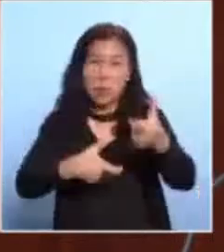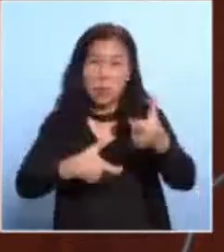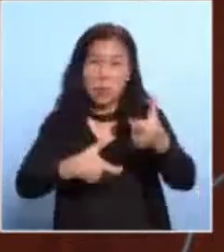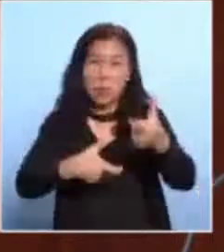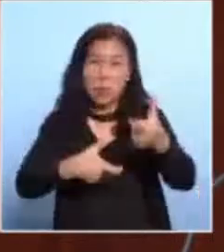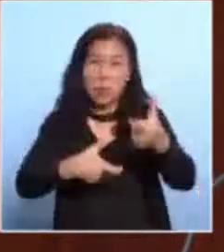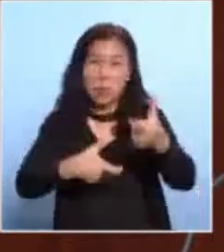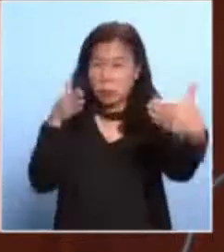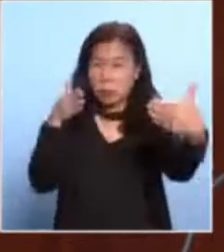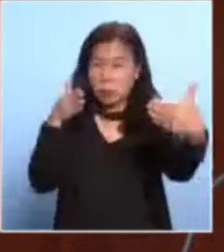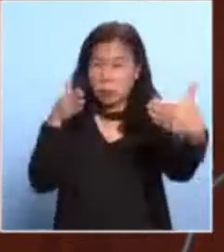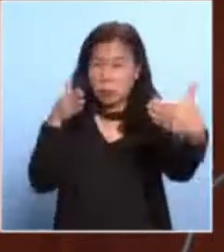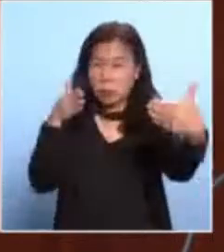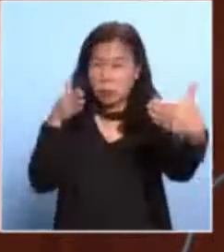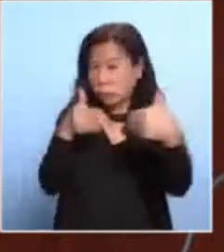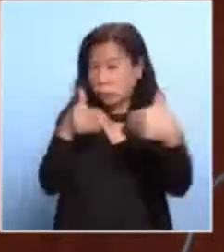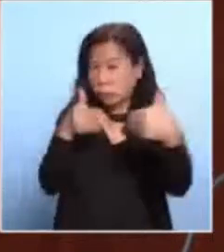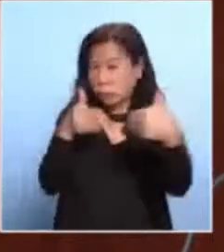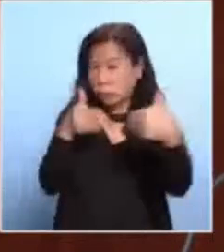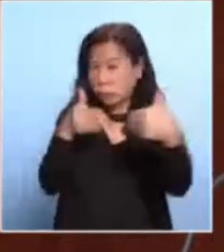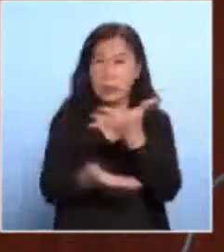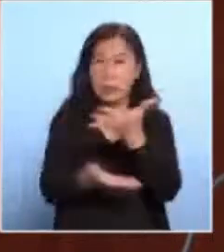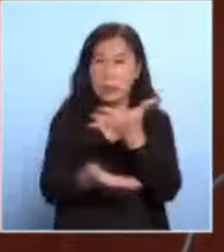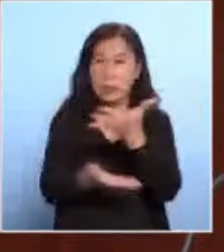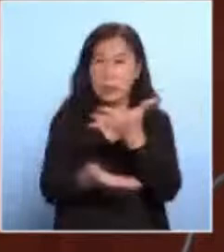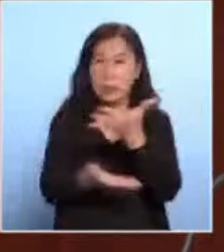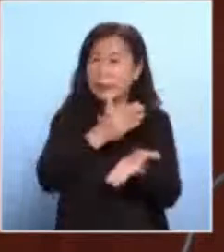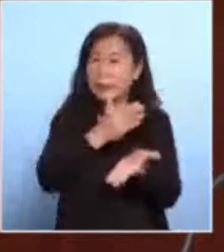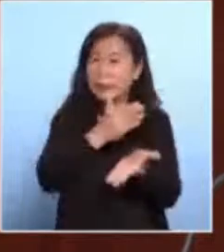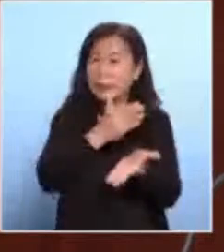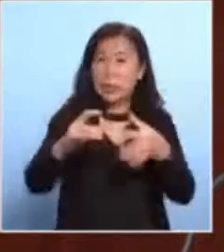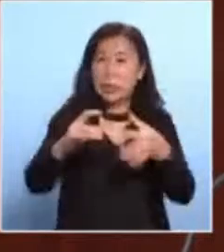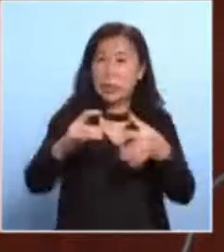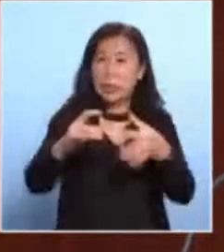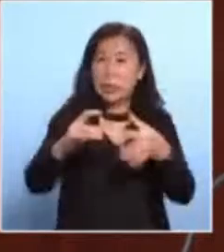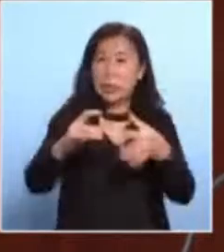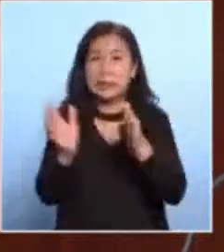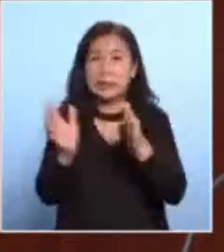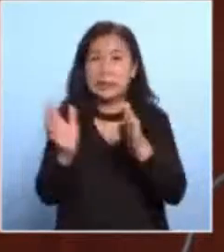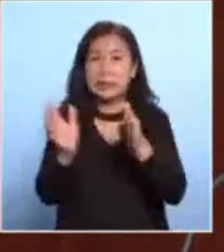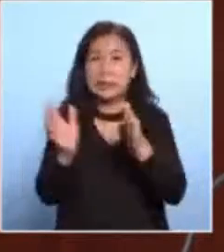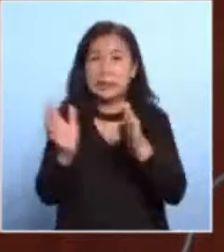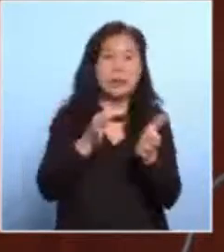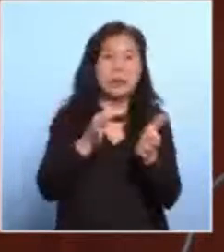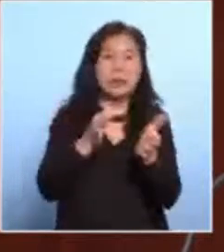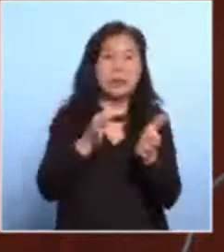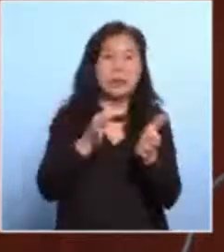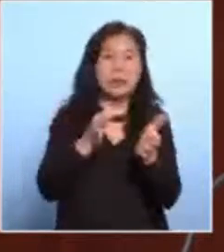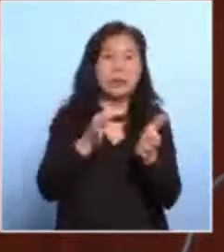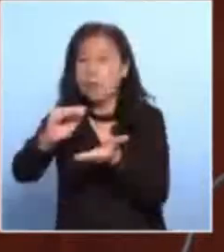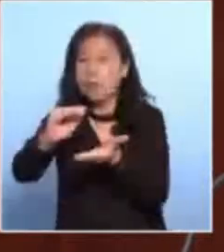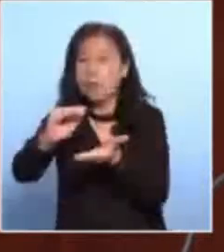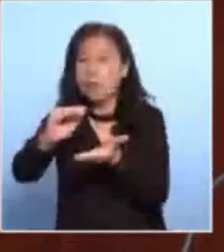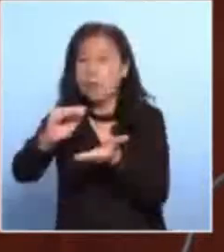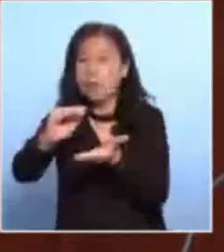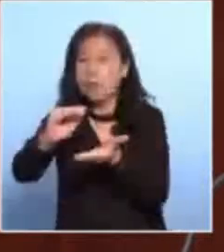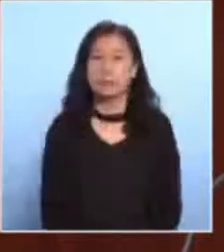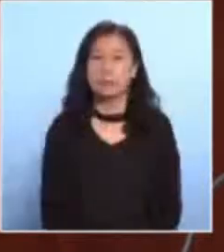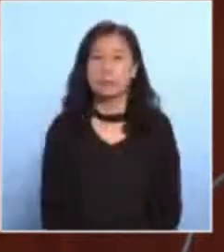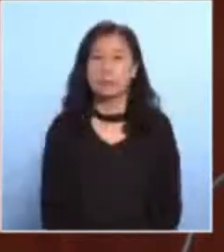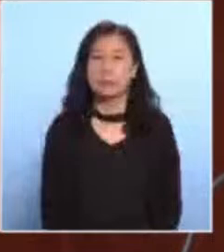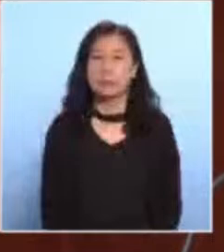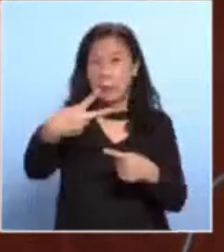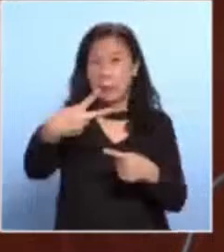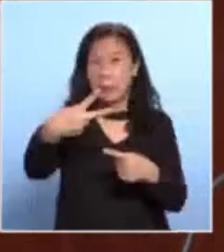to enhance efficiency in customs clearance and e-commerce delivery. 2. Strengthen export credit